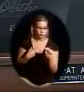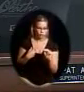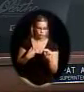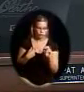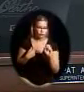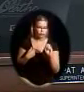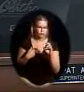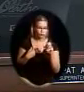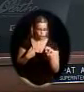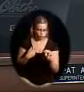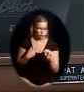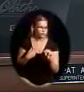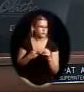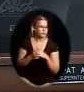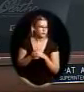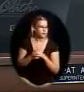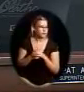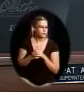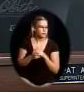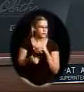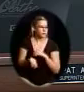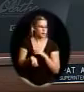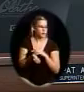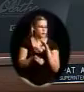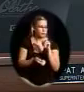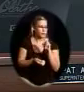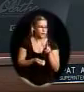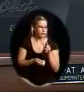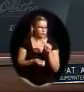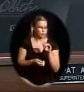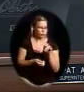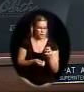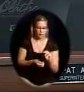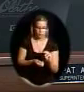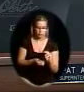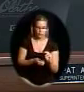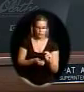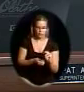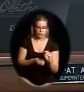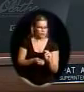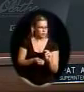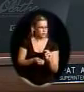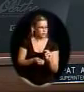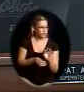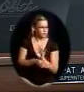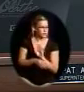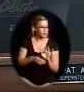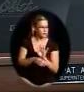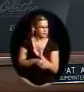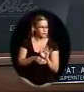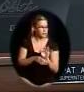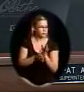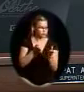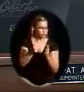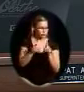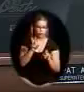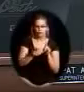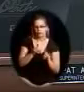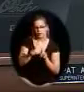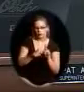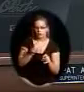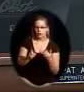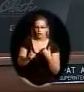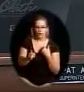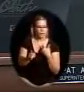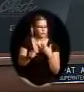and Drug-Free Schools, and then Dr. Bev Graham, who has facilitated this survey, has extensive background in this area, and